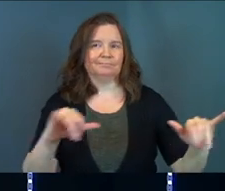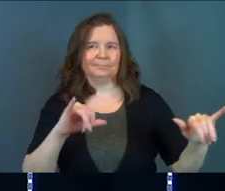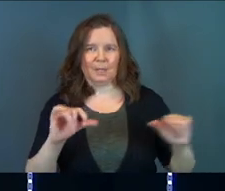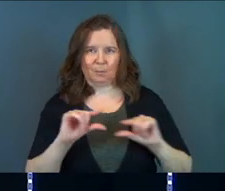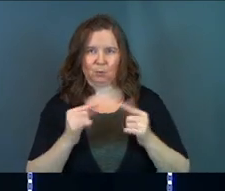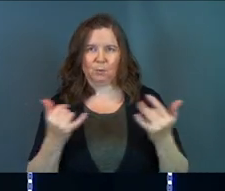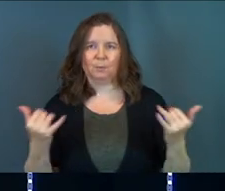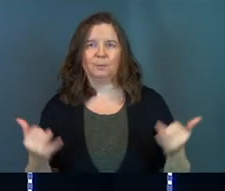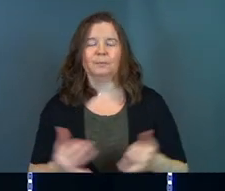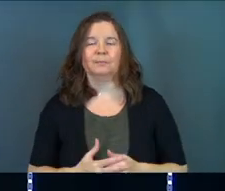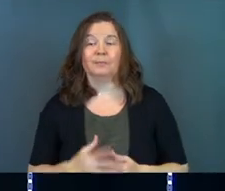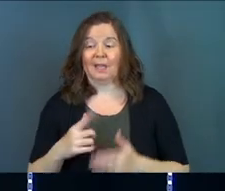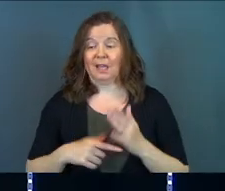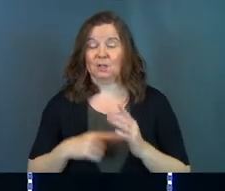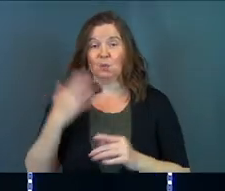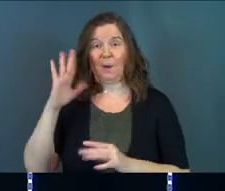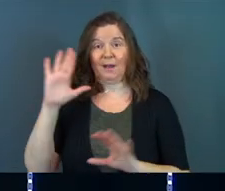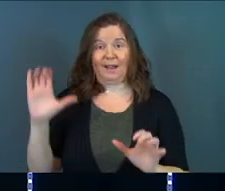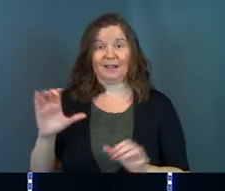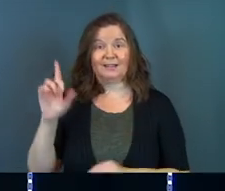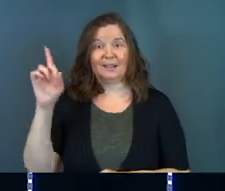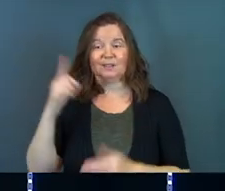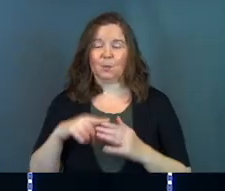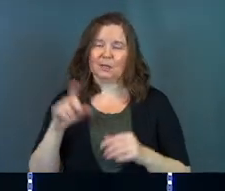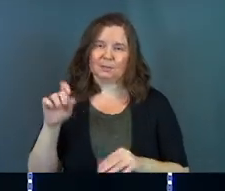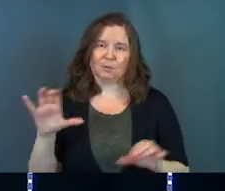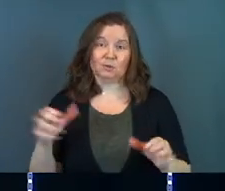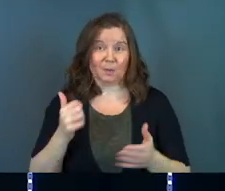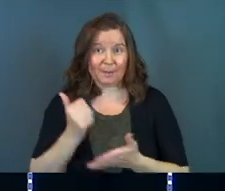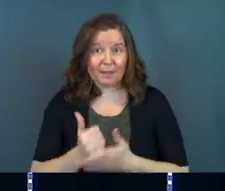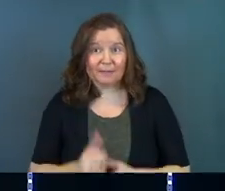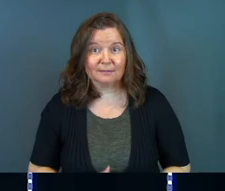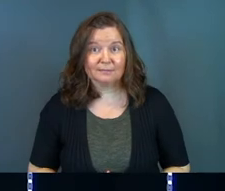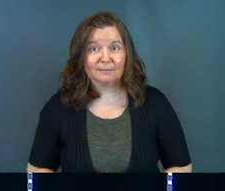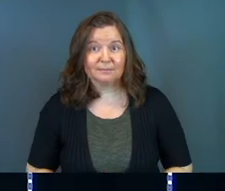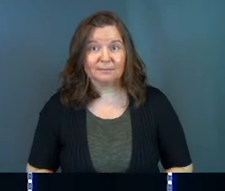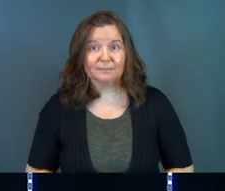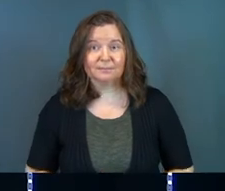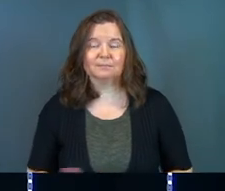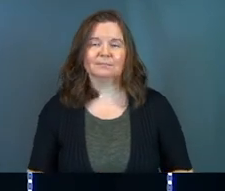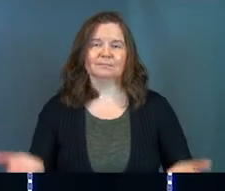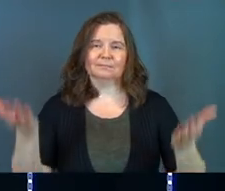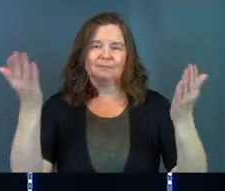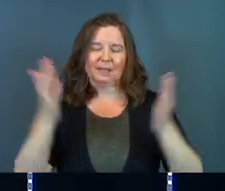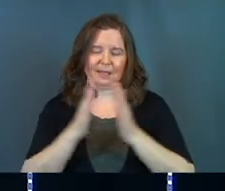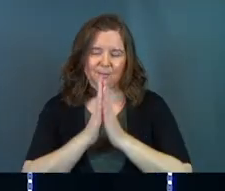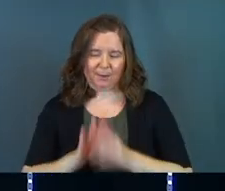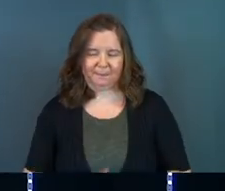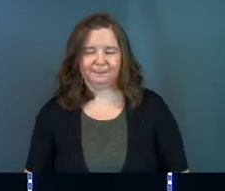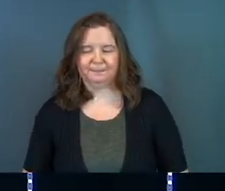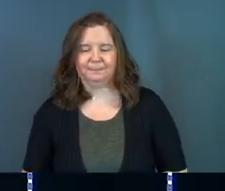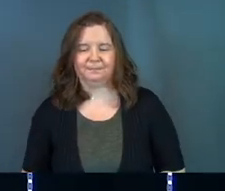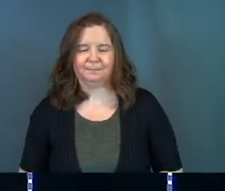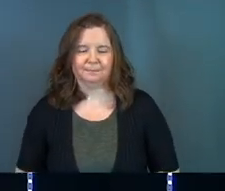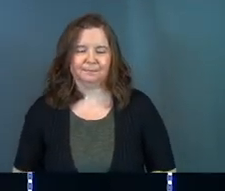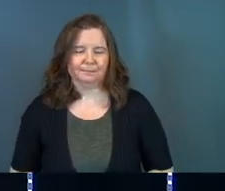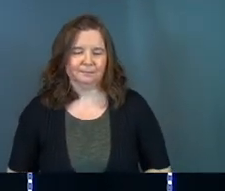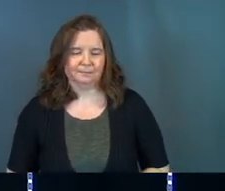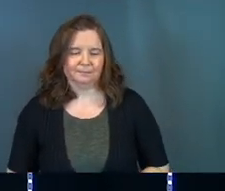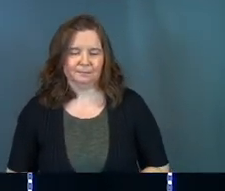group. It's what he does. It's what he's supposed to do. Amen? Would you guys stand? Let's pray.